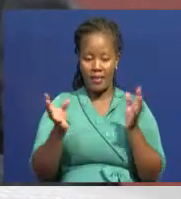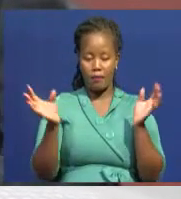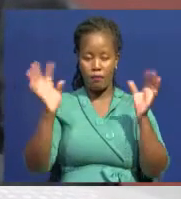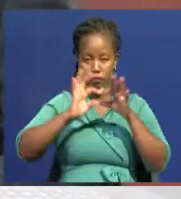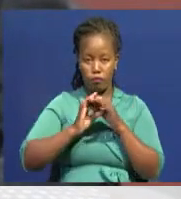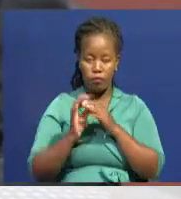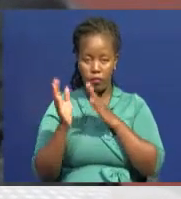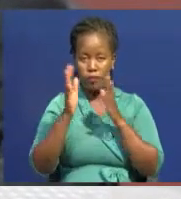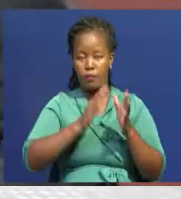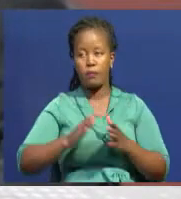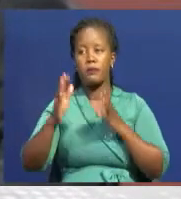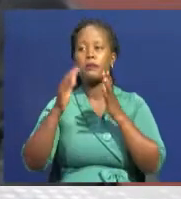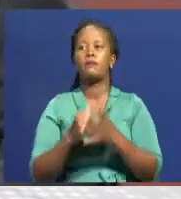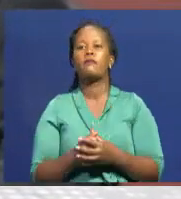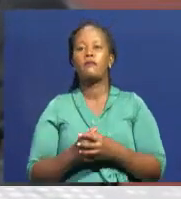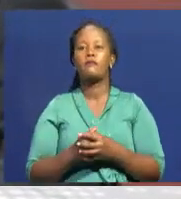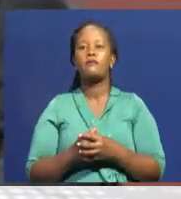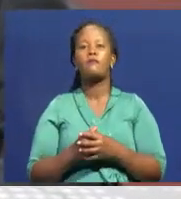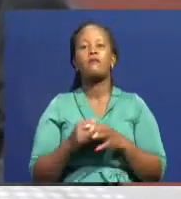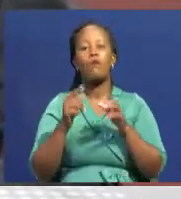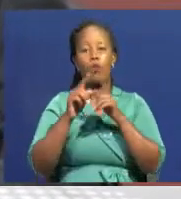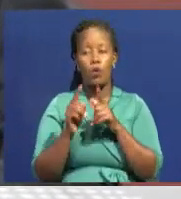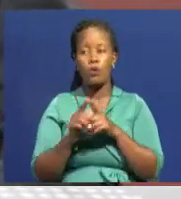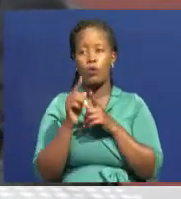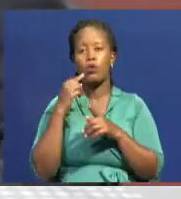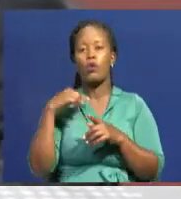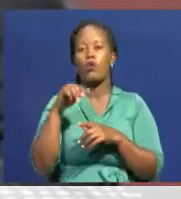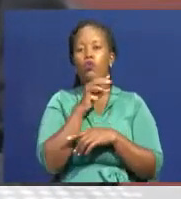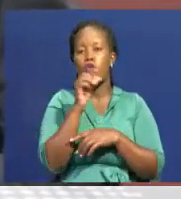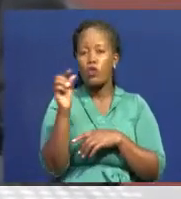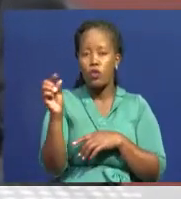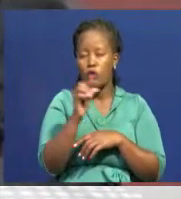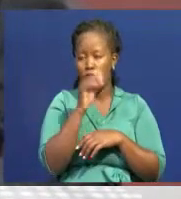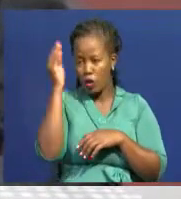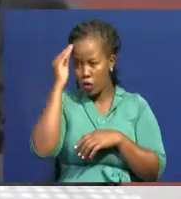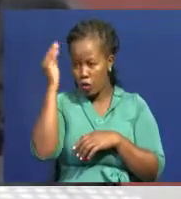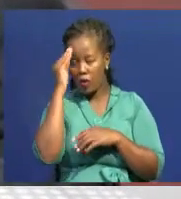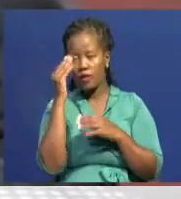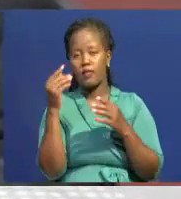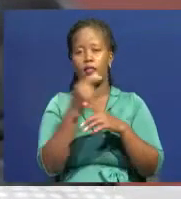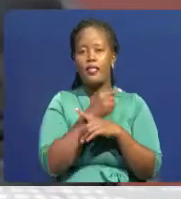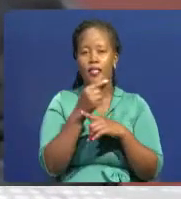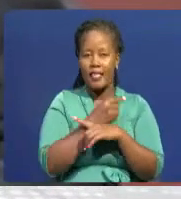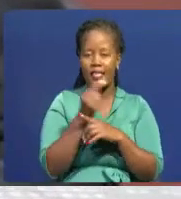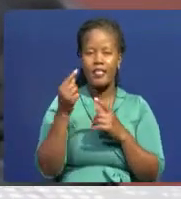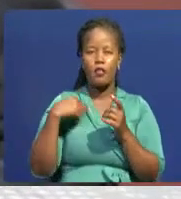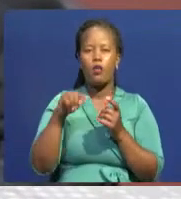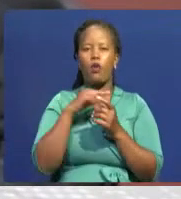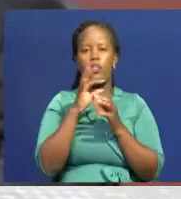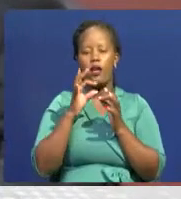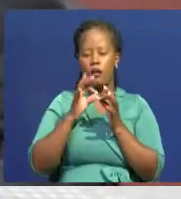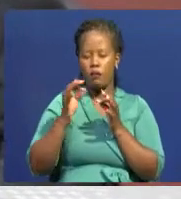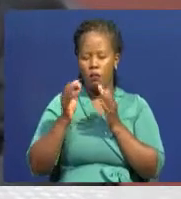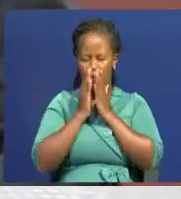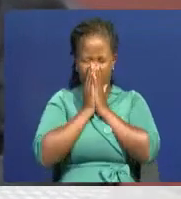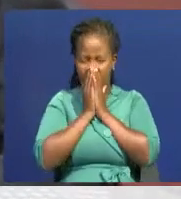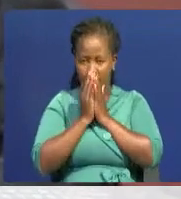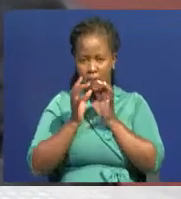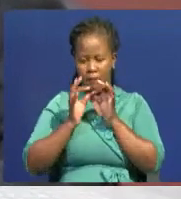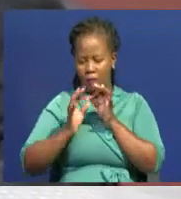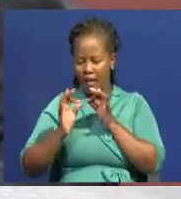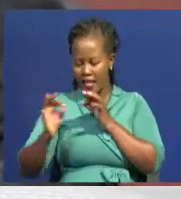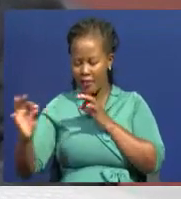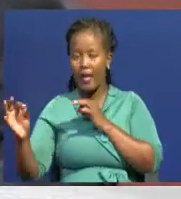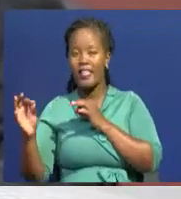that. Basically, our course, the short course training, we are expanding, but we have to start somewhere. We started with